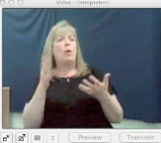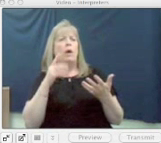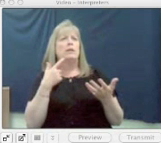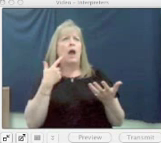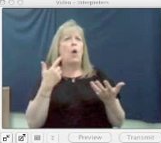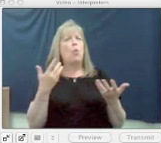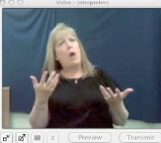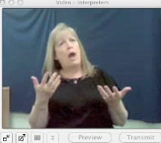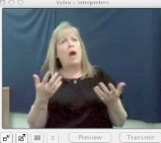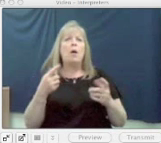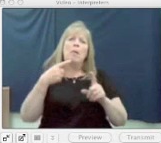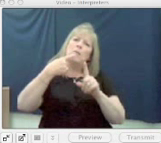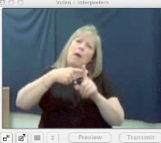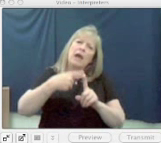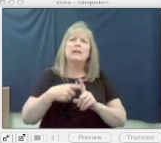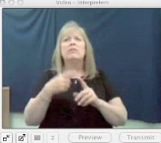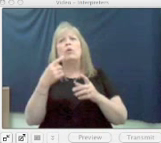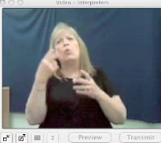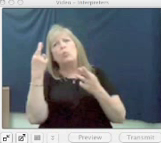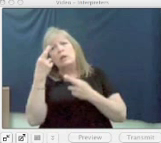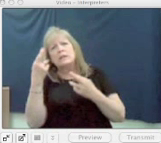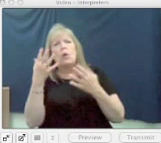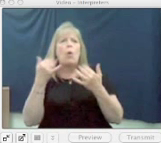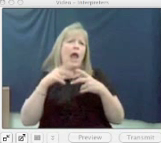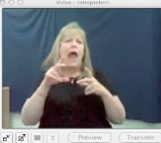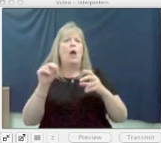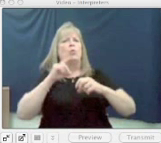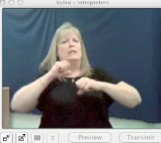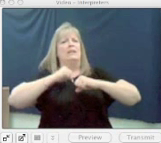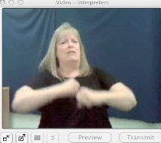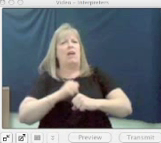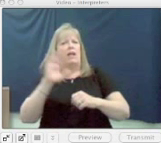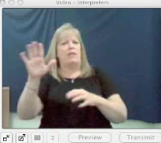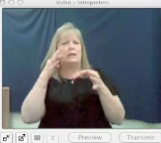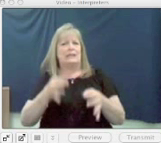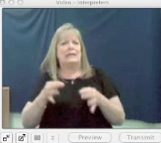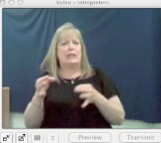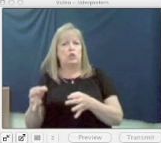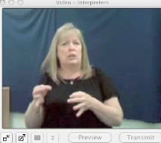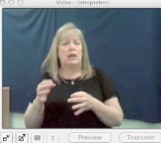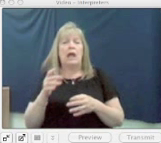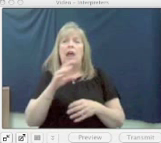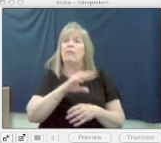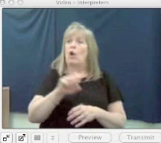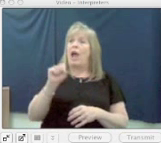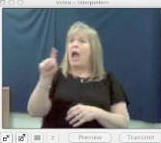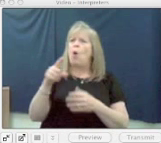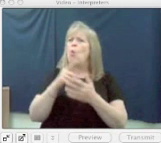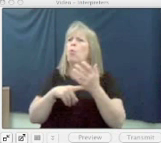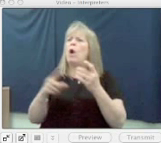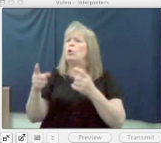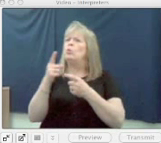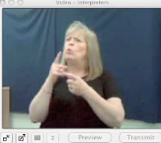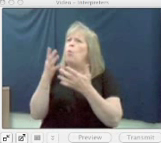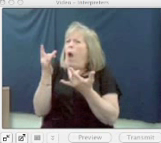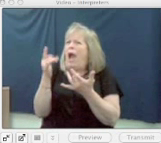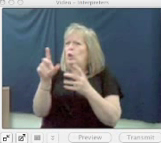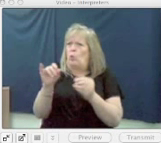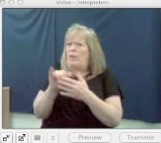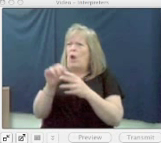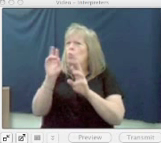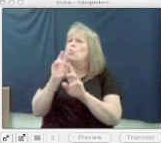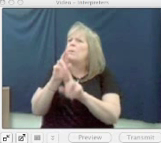and defend the decision. If you ask them, what are you responding to, it forces them to back up from the decision,